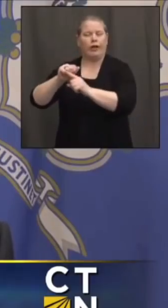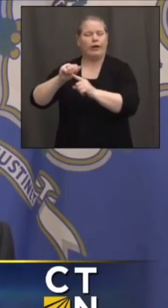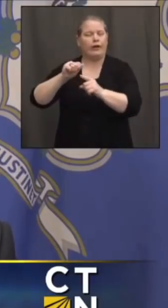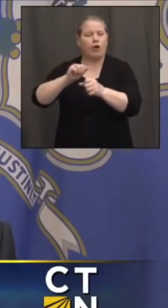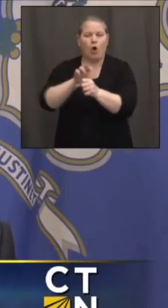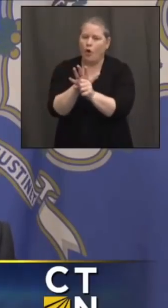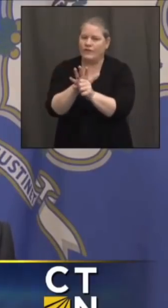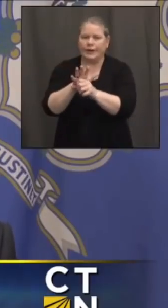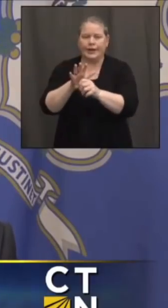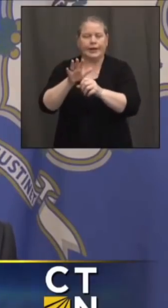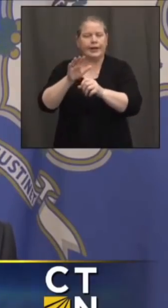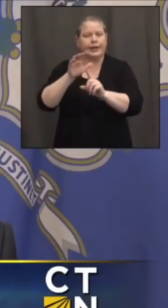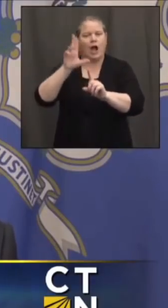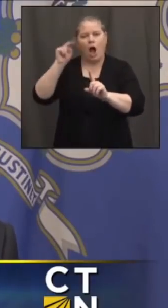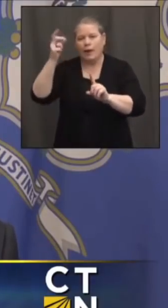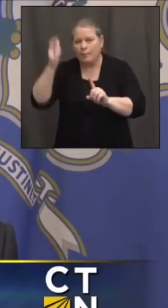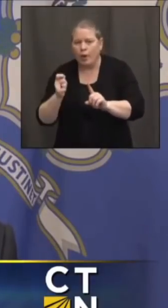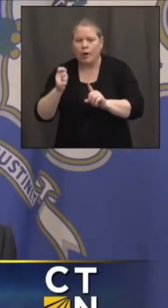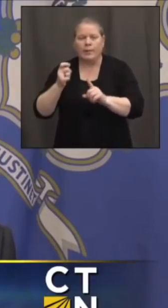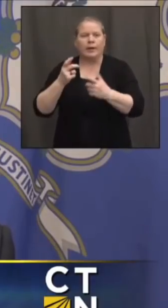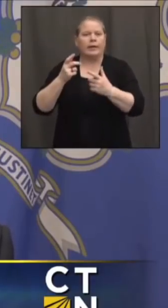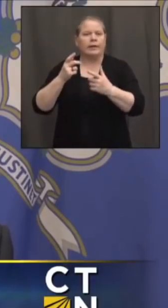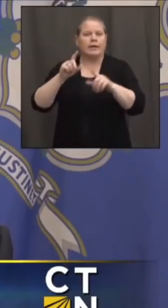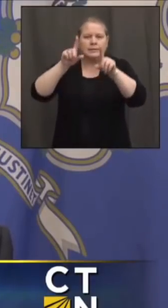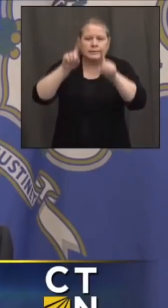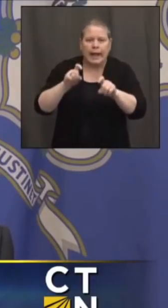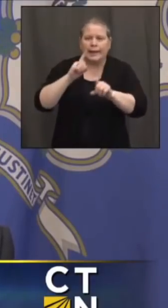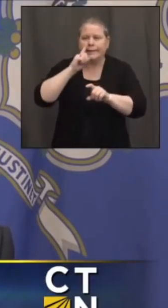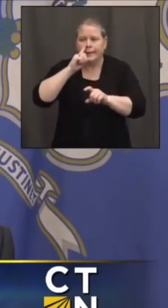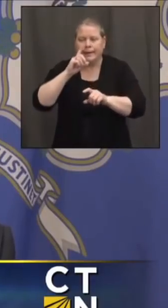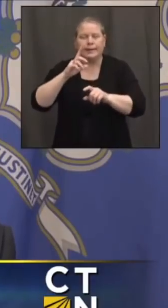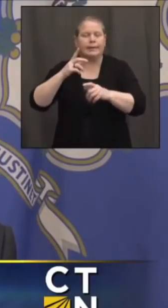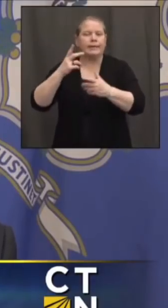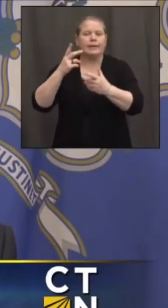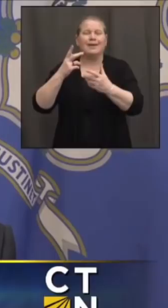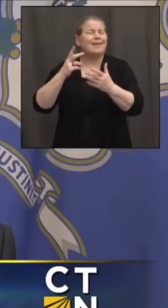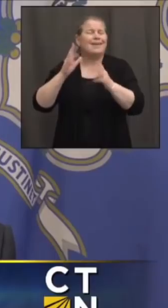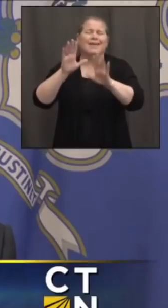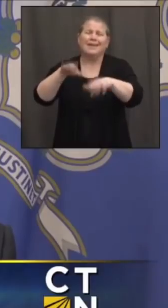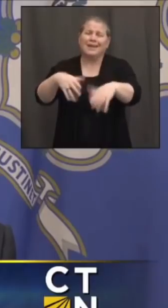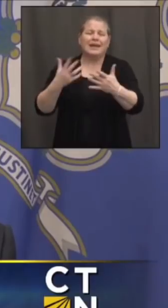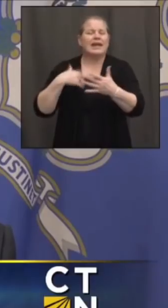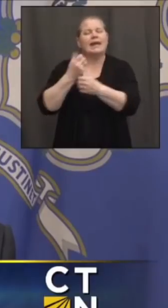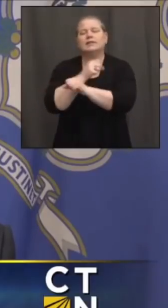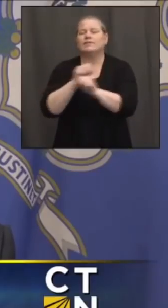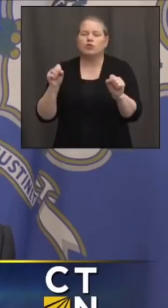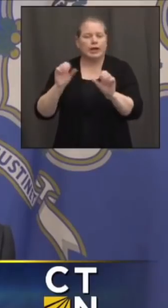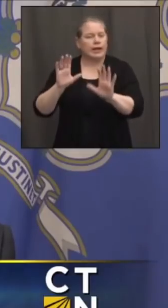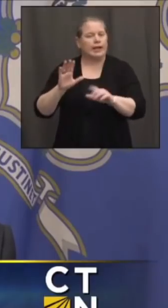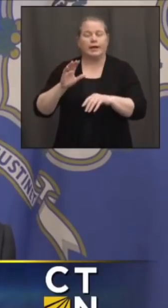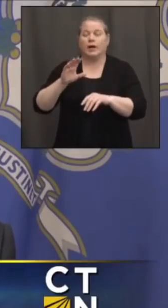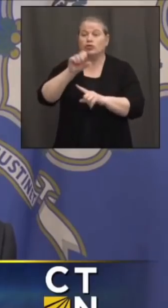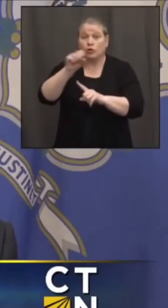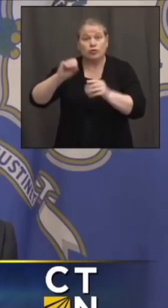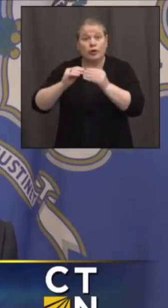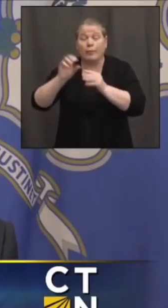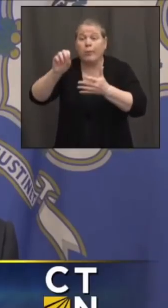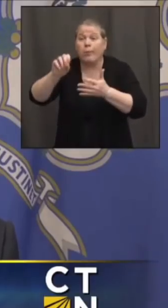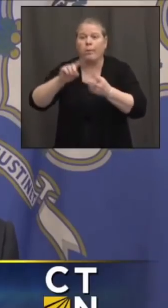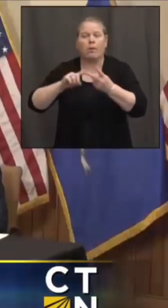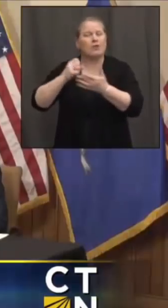and vaccination centers. Remember, it's free of charge. Don't give them your Social Security number. Don't give them your credit card.